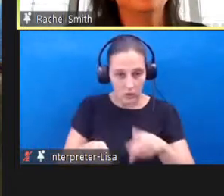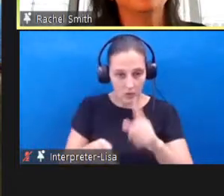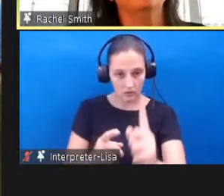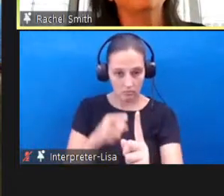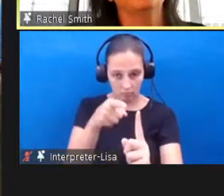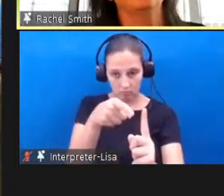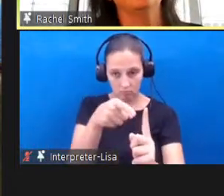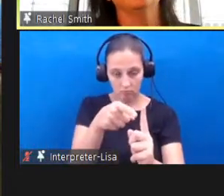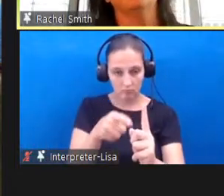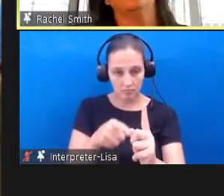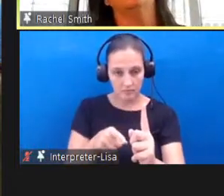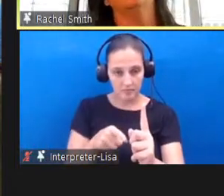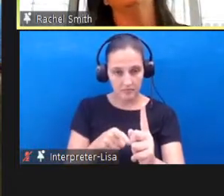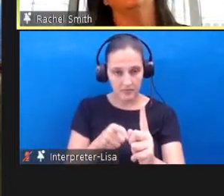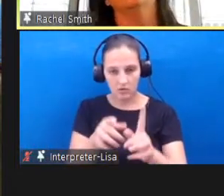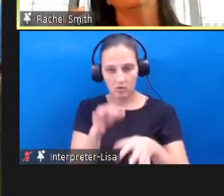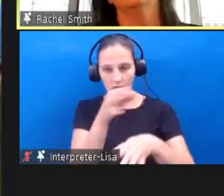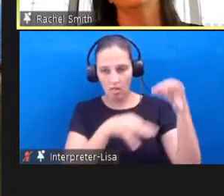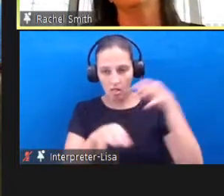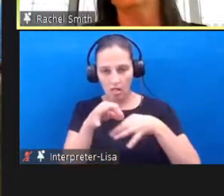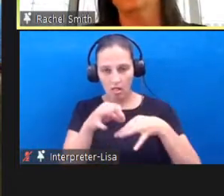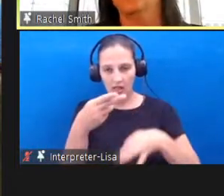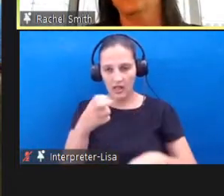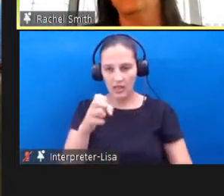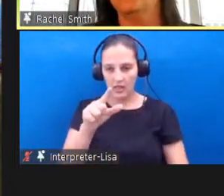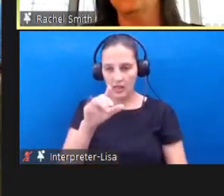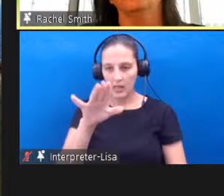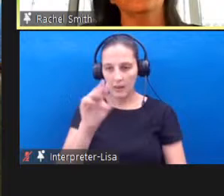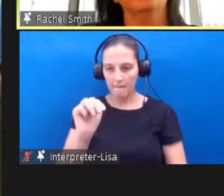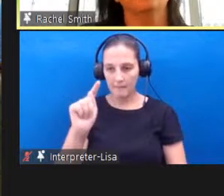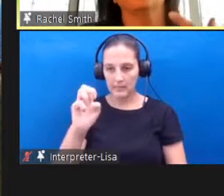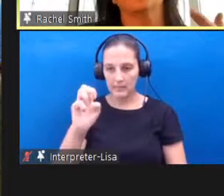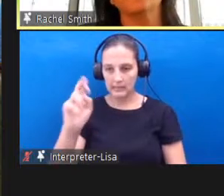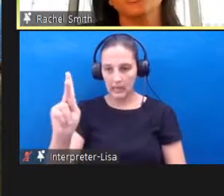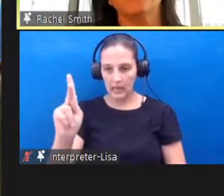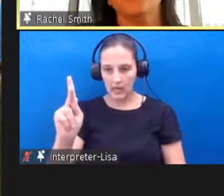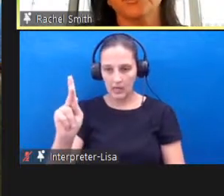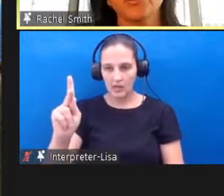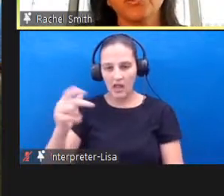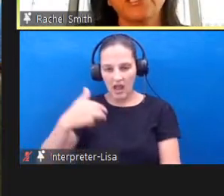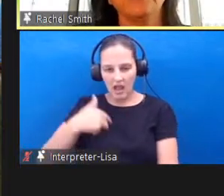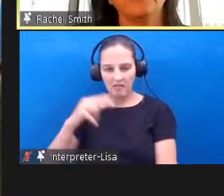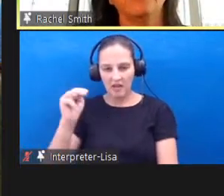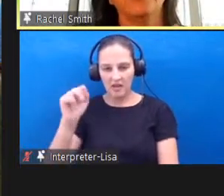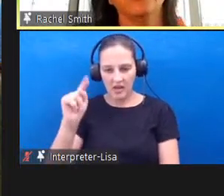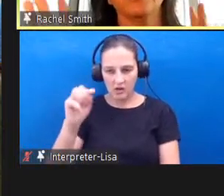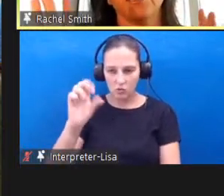who's replacing some of the helium tanks. Liquid. There's some nitrogen,